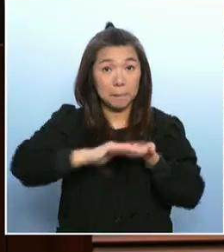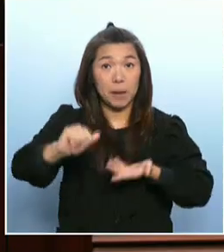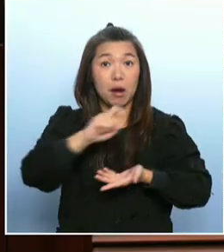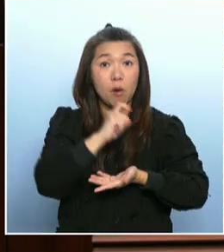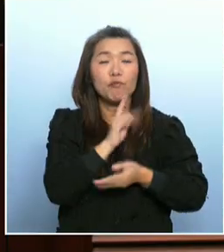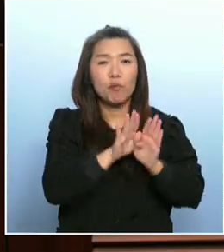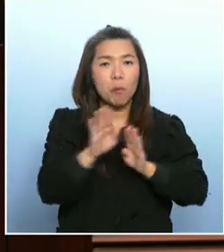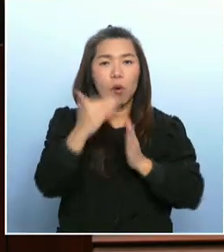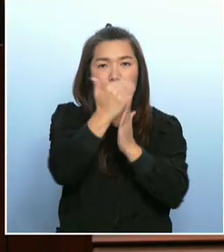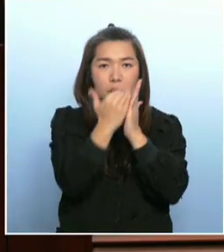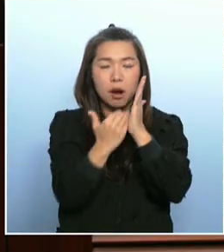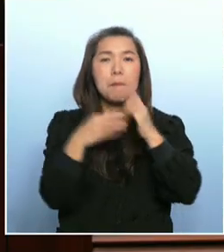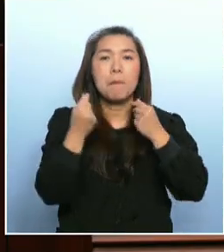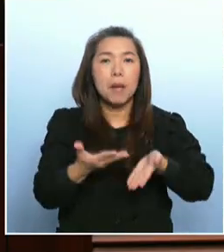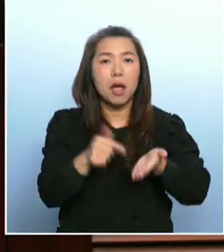the annex,